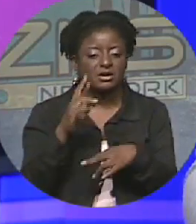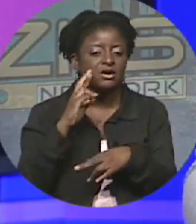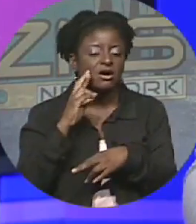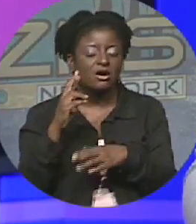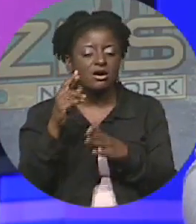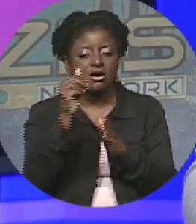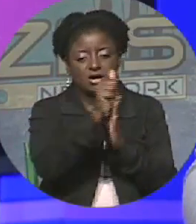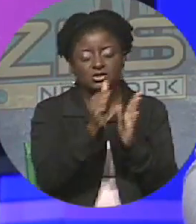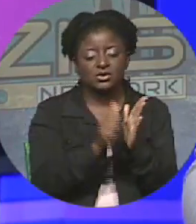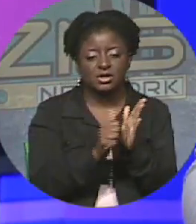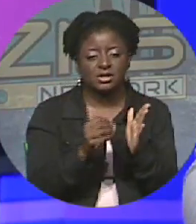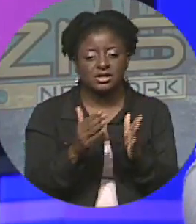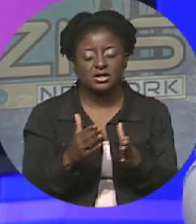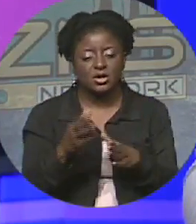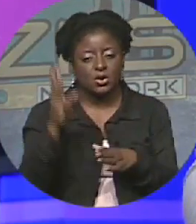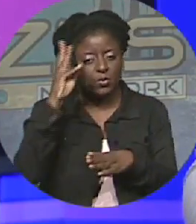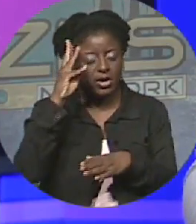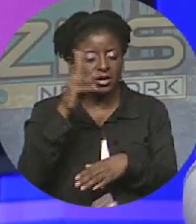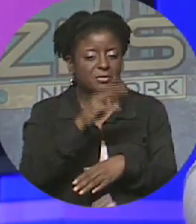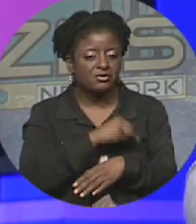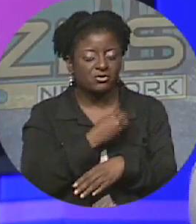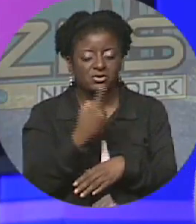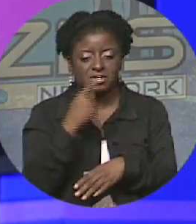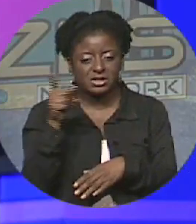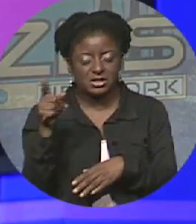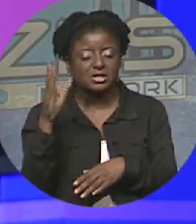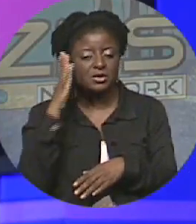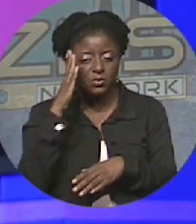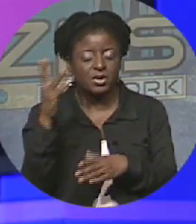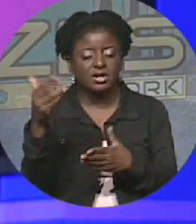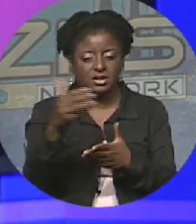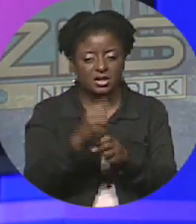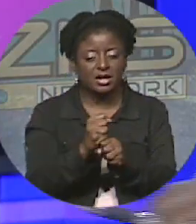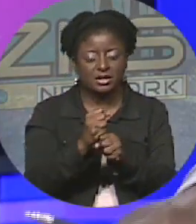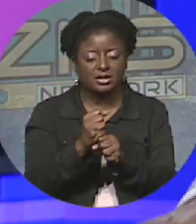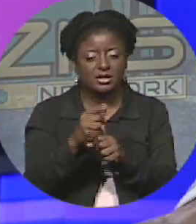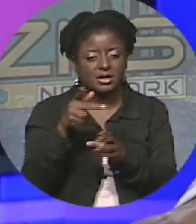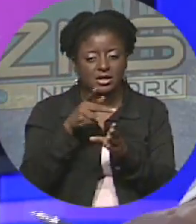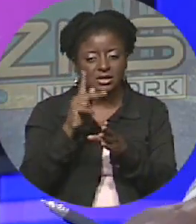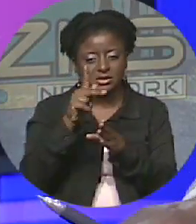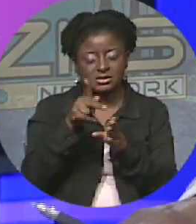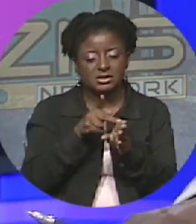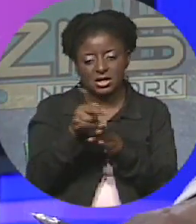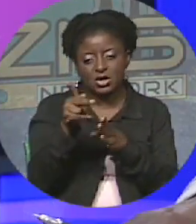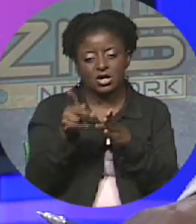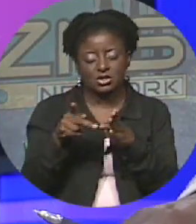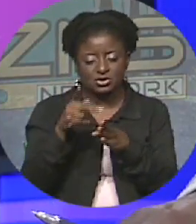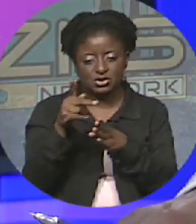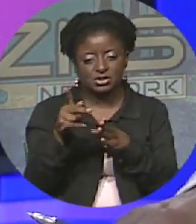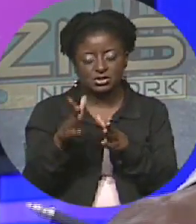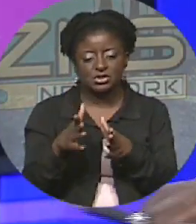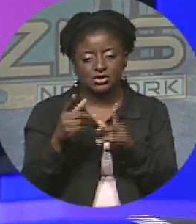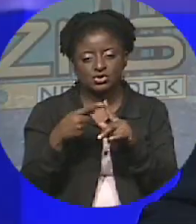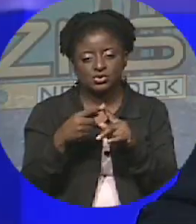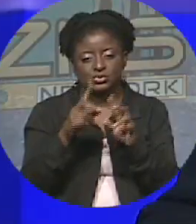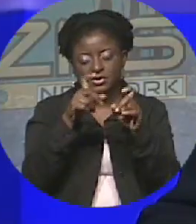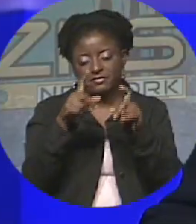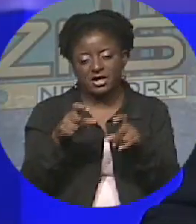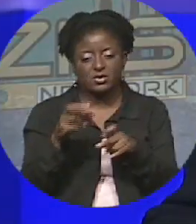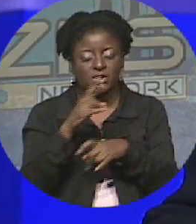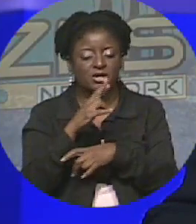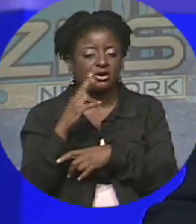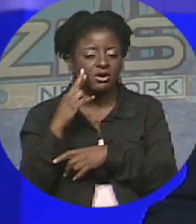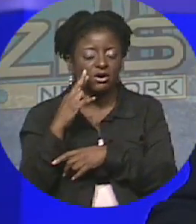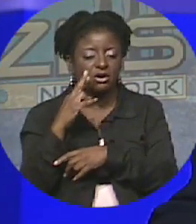he will hire a psychologist to evaluate her. She is expected to be sentenced on October 29th.